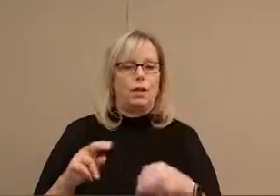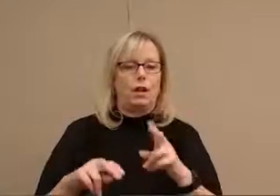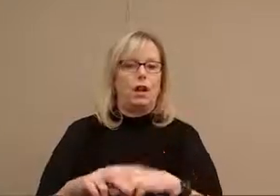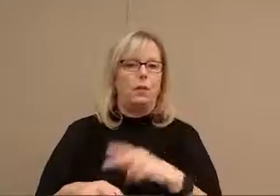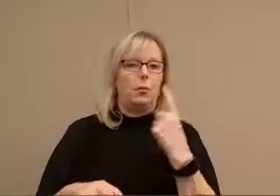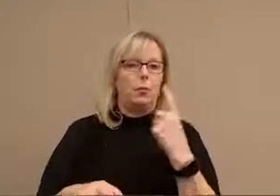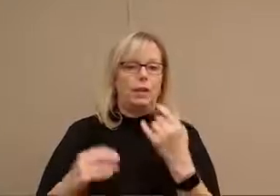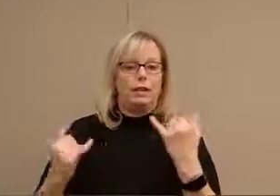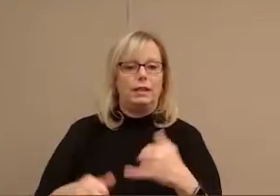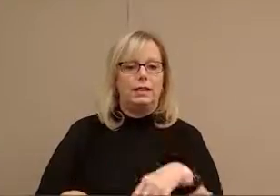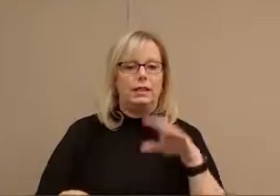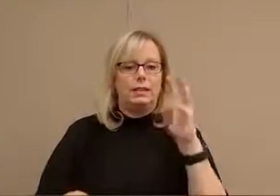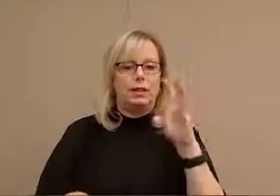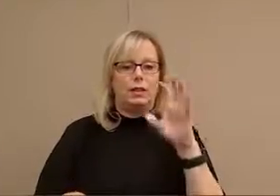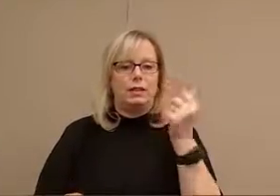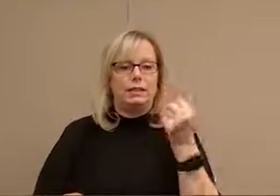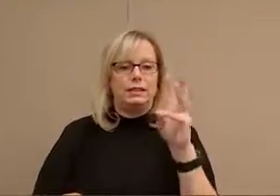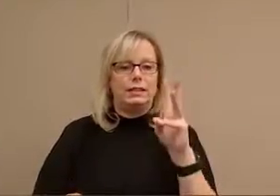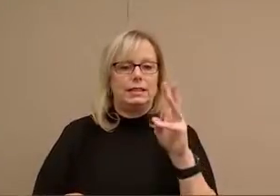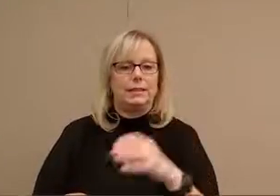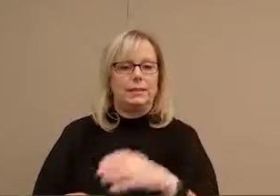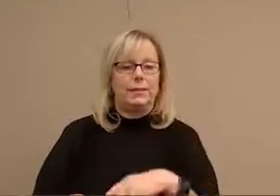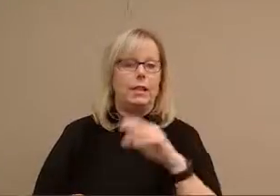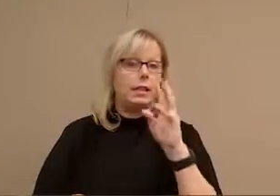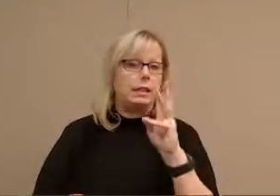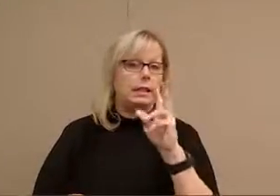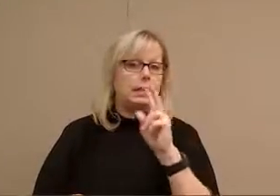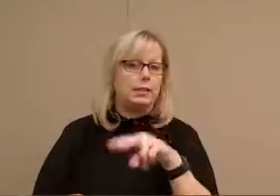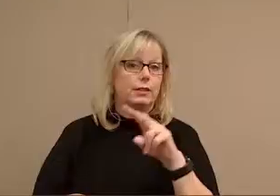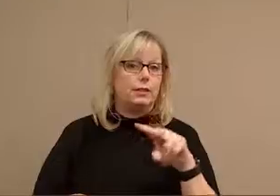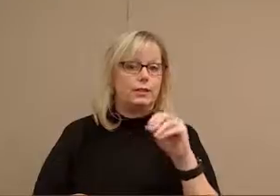62204 up 1 to 616.